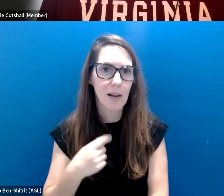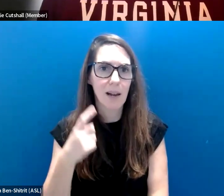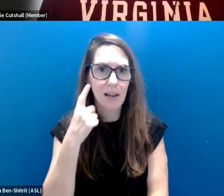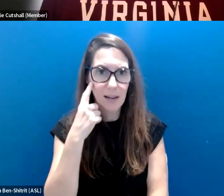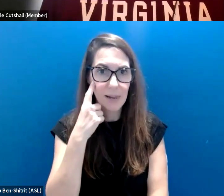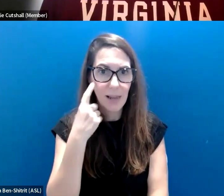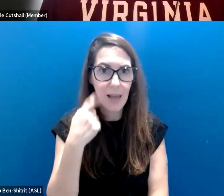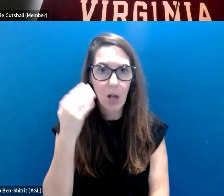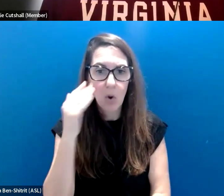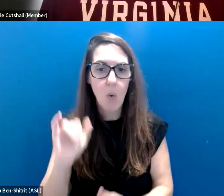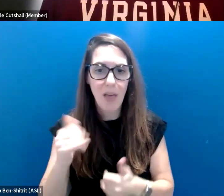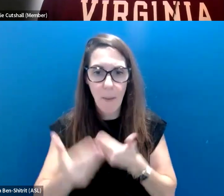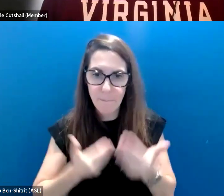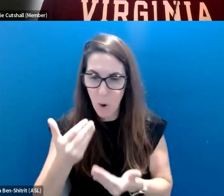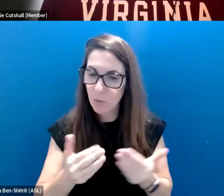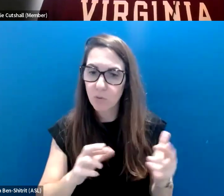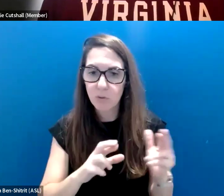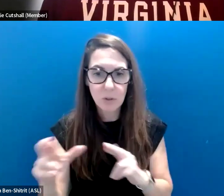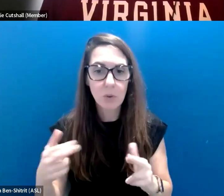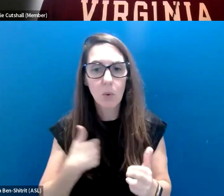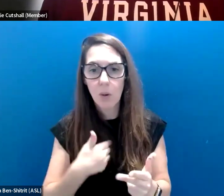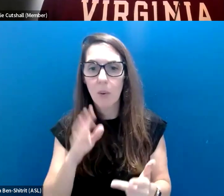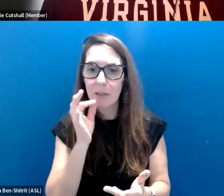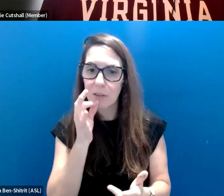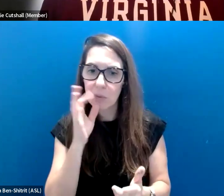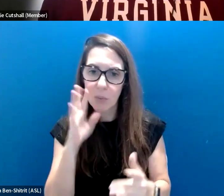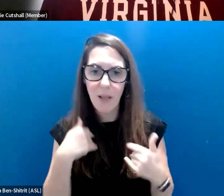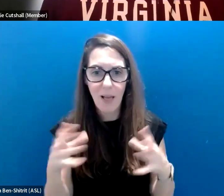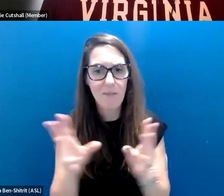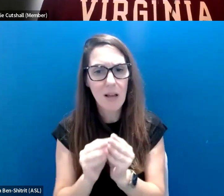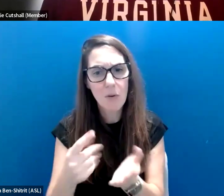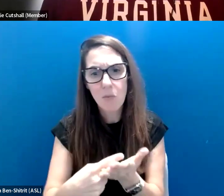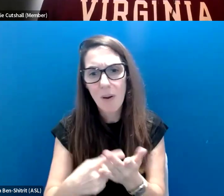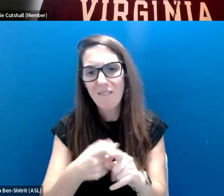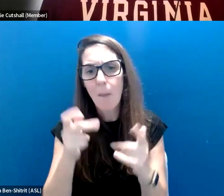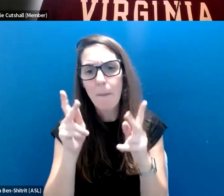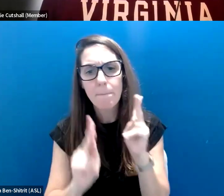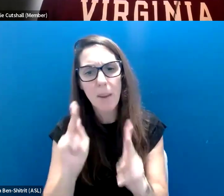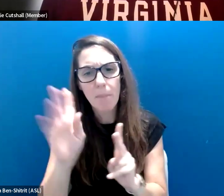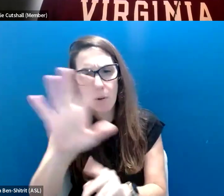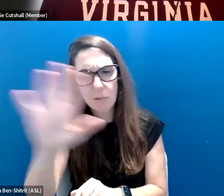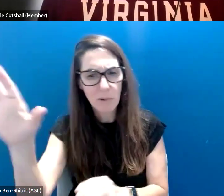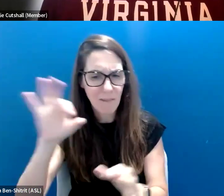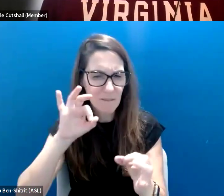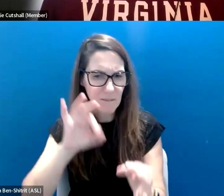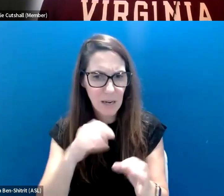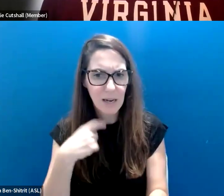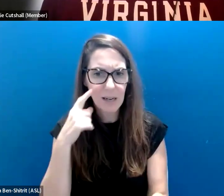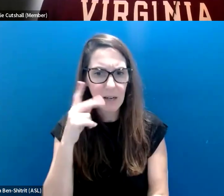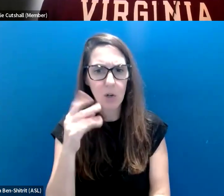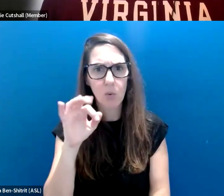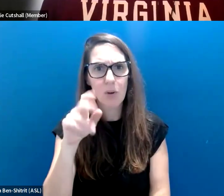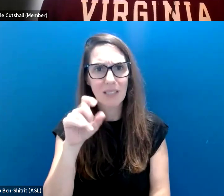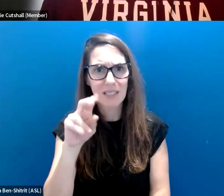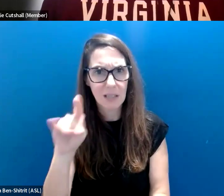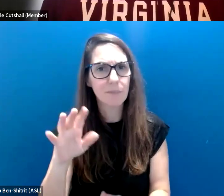know that the process is underway. We're about to get a briefing on input from the public. I do think that Kristen raised a really good